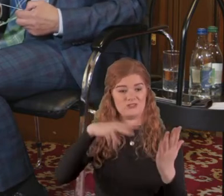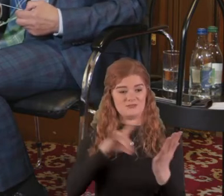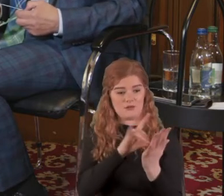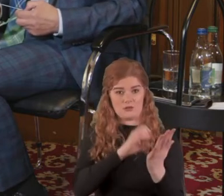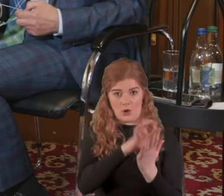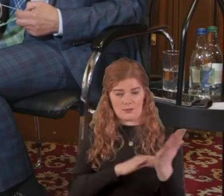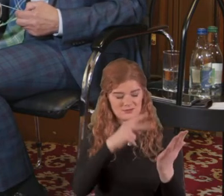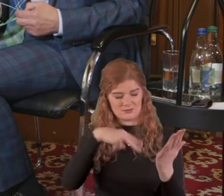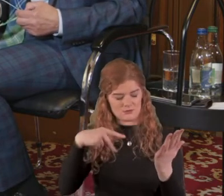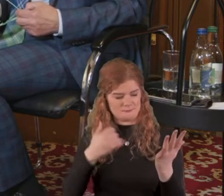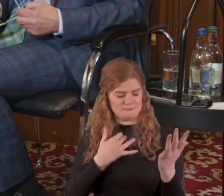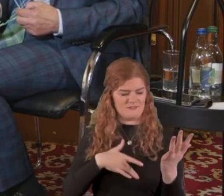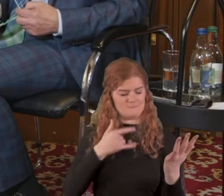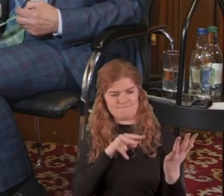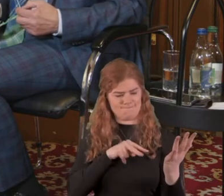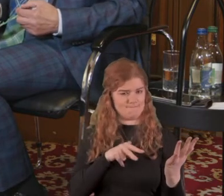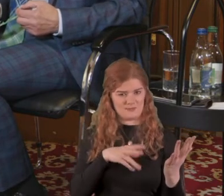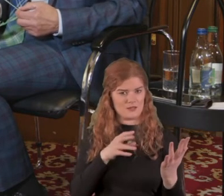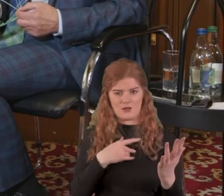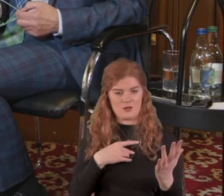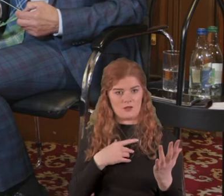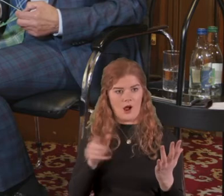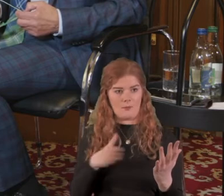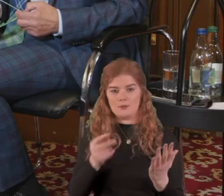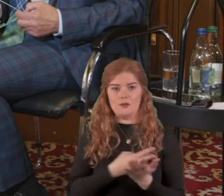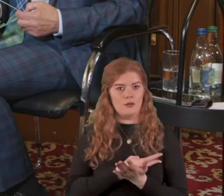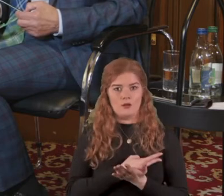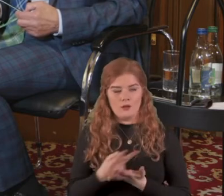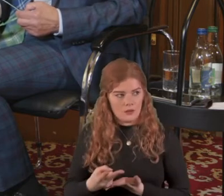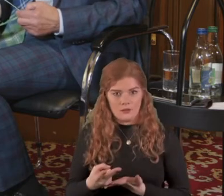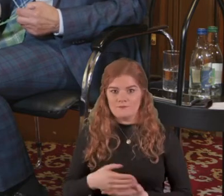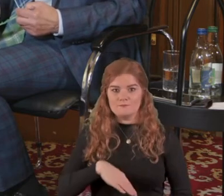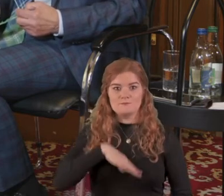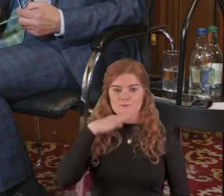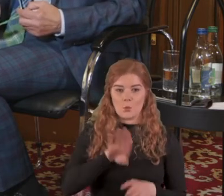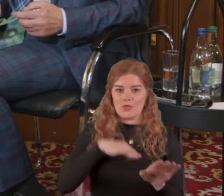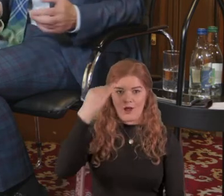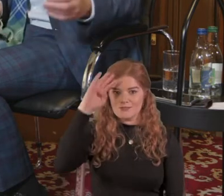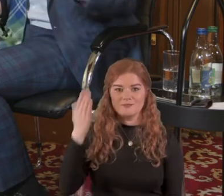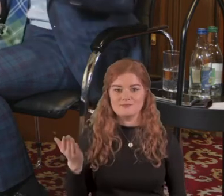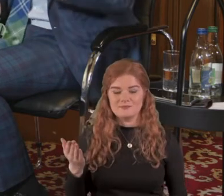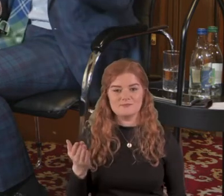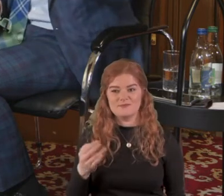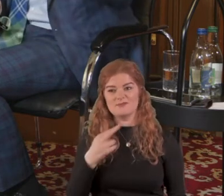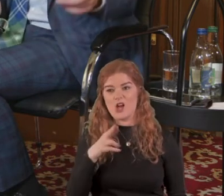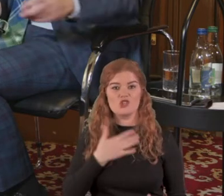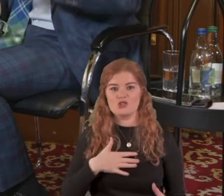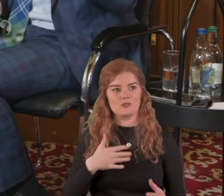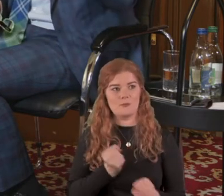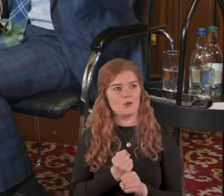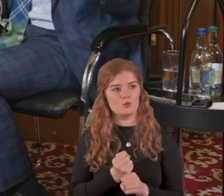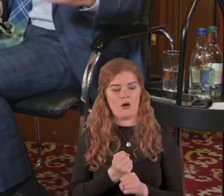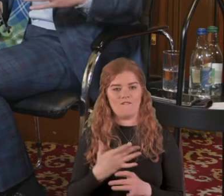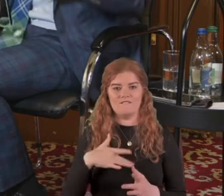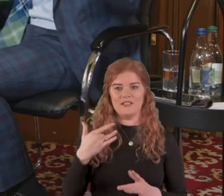is a feeling of absolute exasperation with Ireland. So not even particularly, you know, the idea of being stabbed